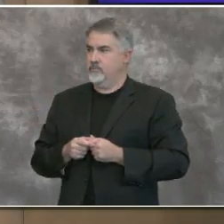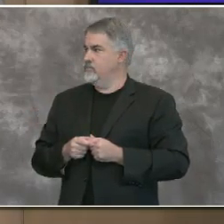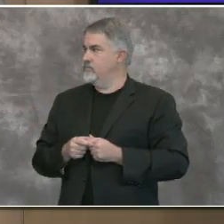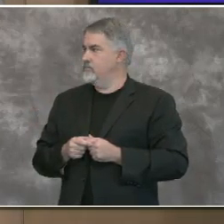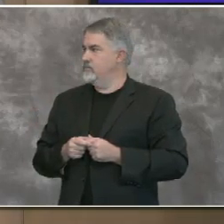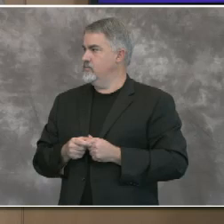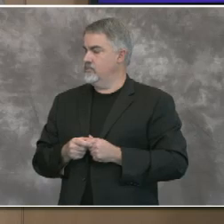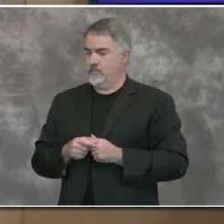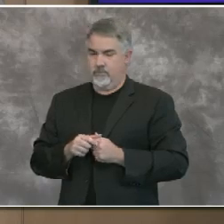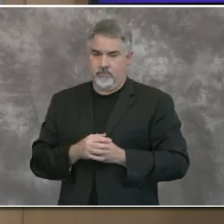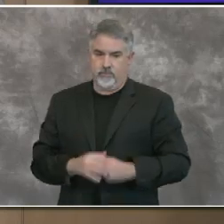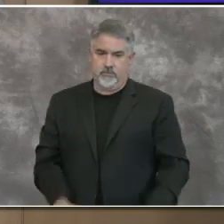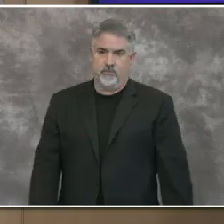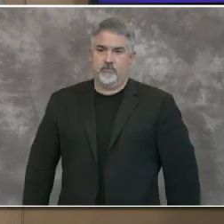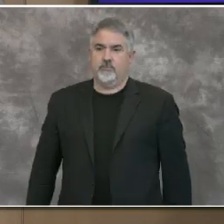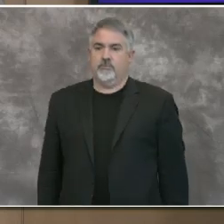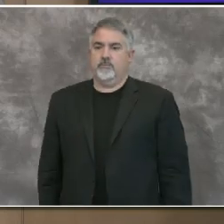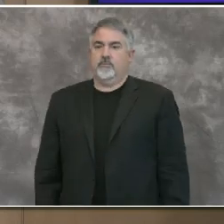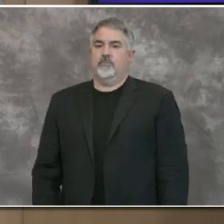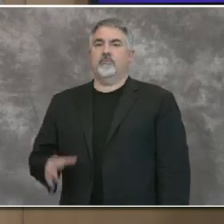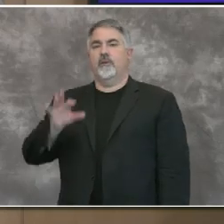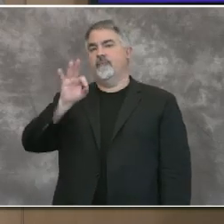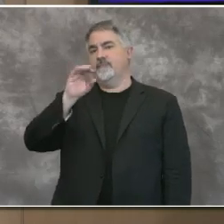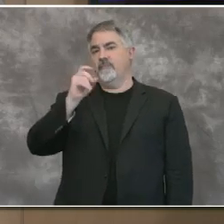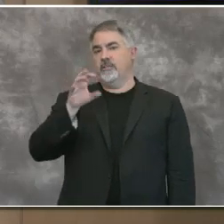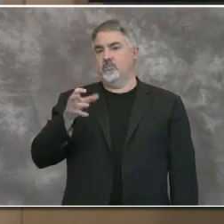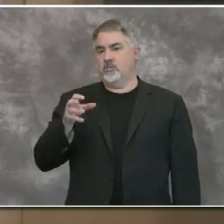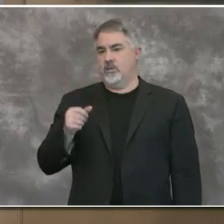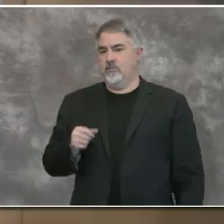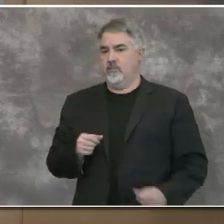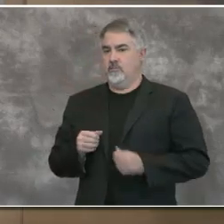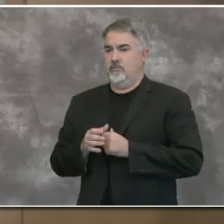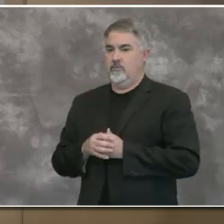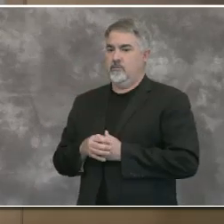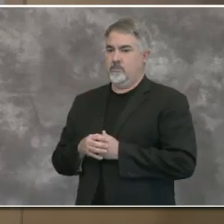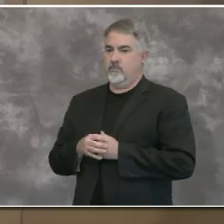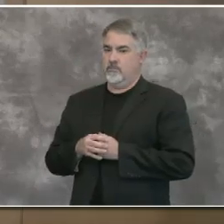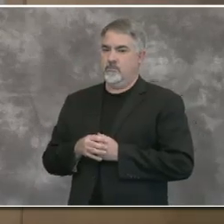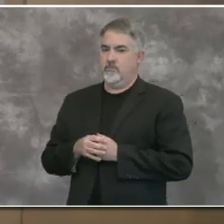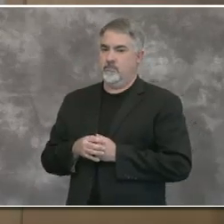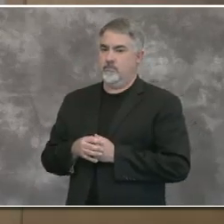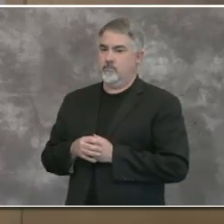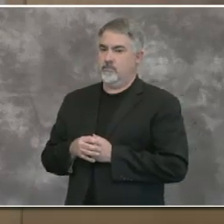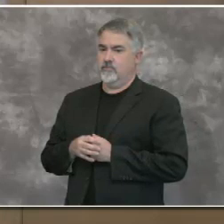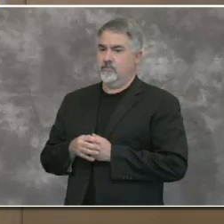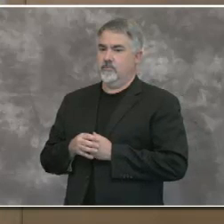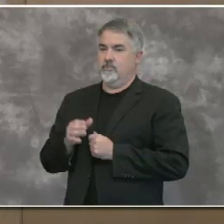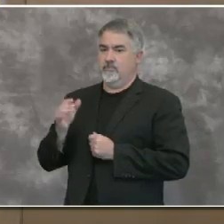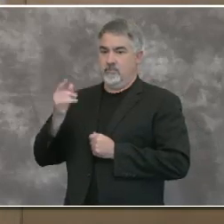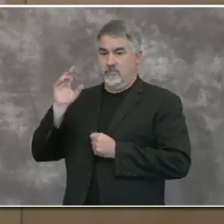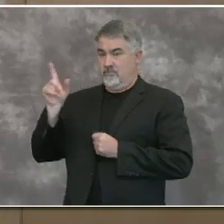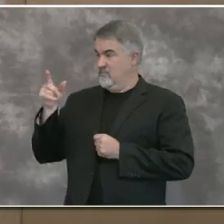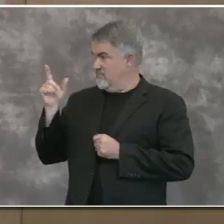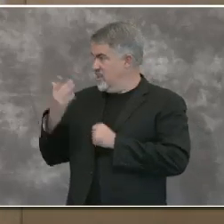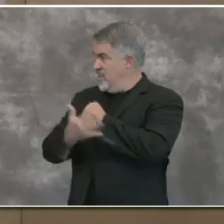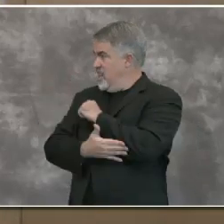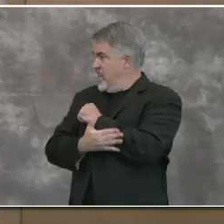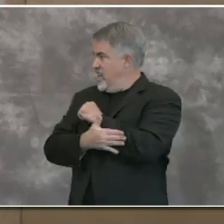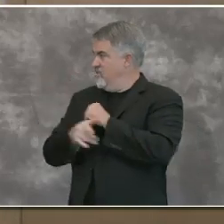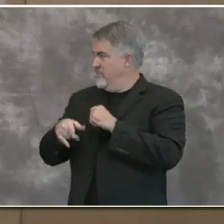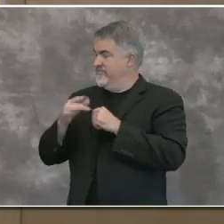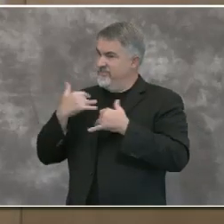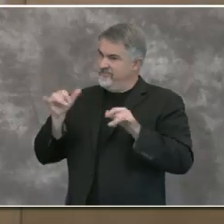from Jacqueline with Fox 5. Is the county planning on extending the stay-at-home order? If so, for how long? And if